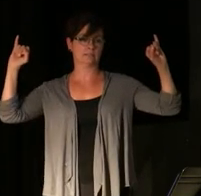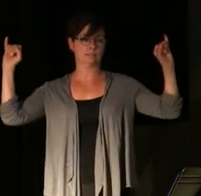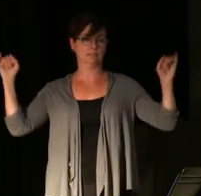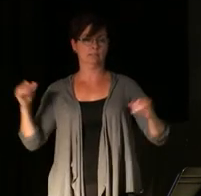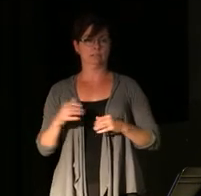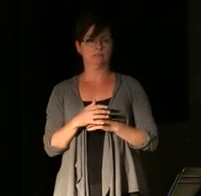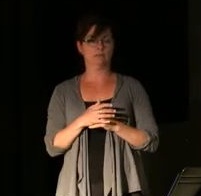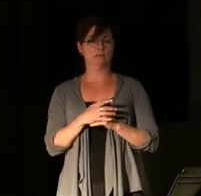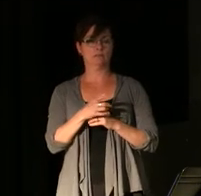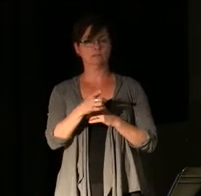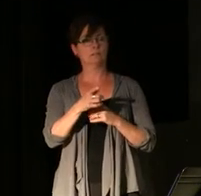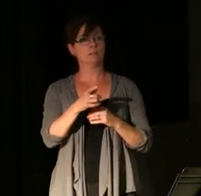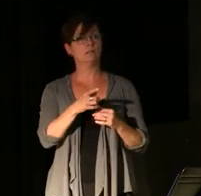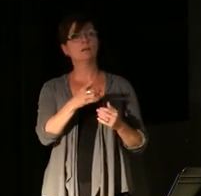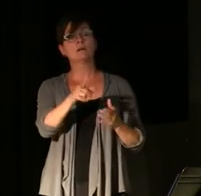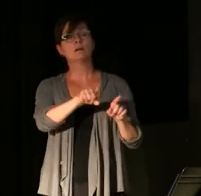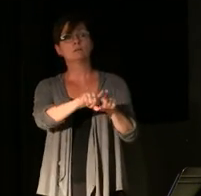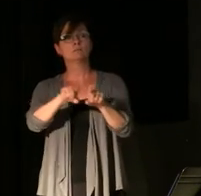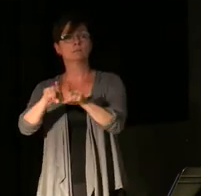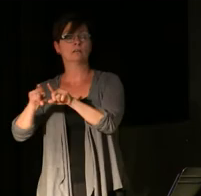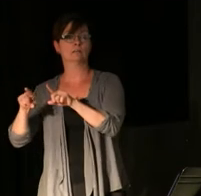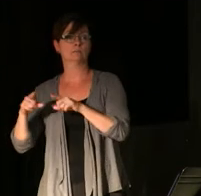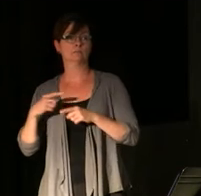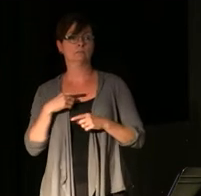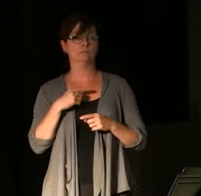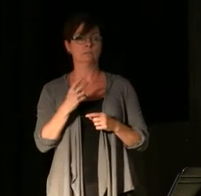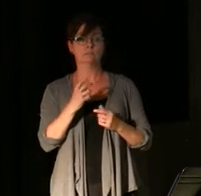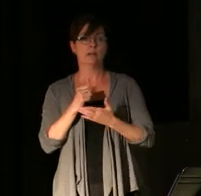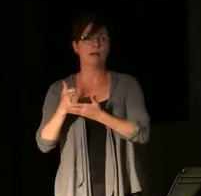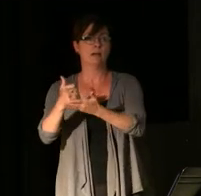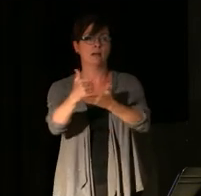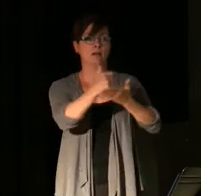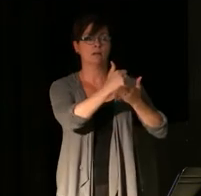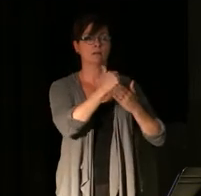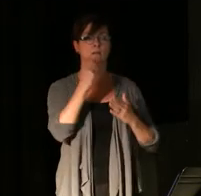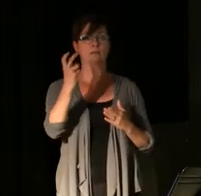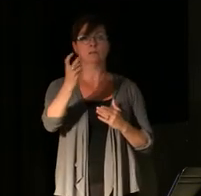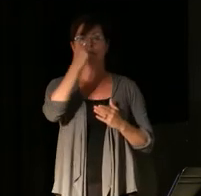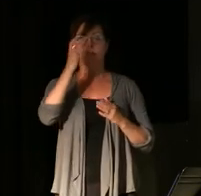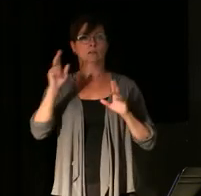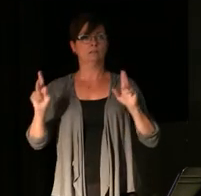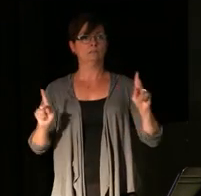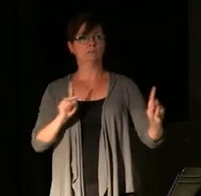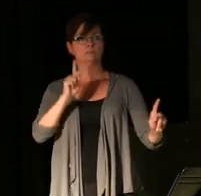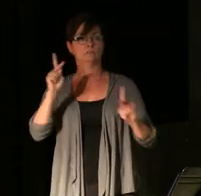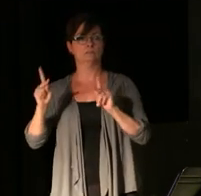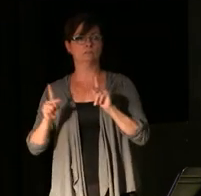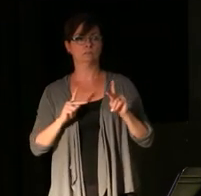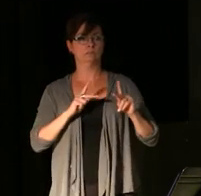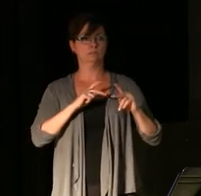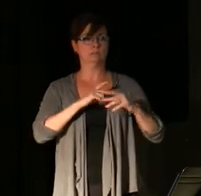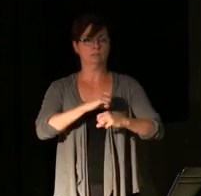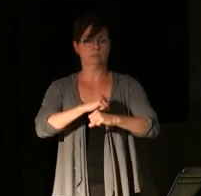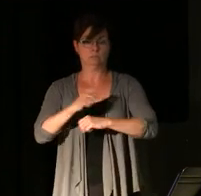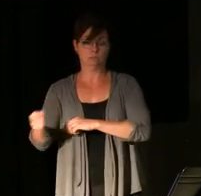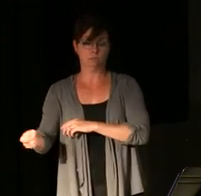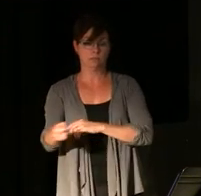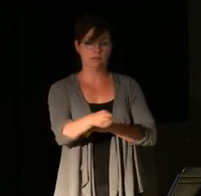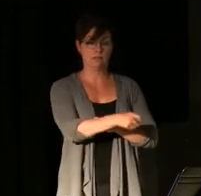independence. It also helps blind people, and it protects you when you sweep